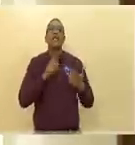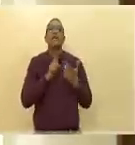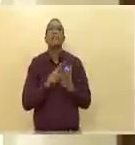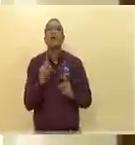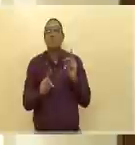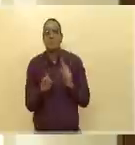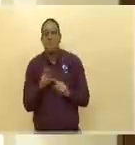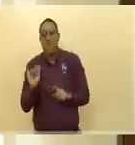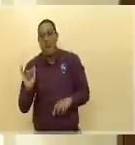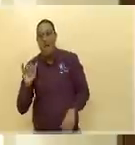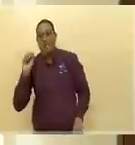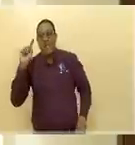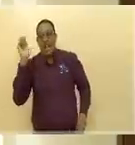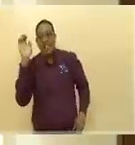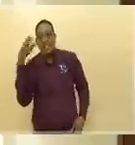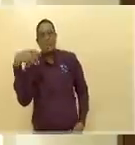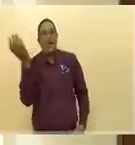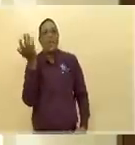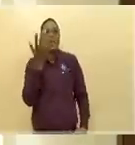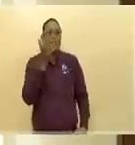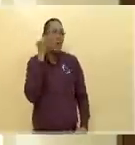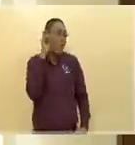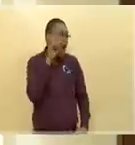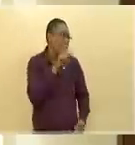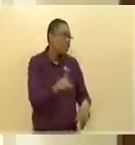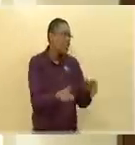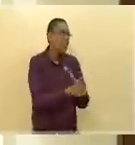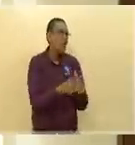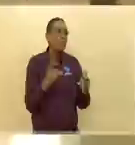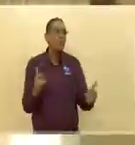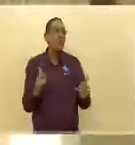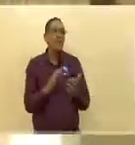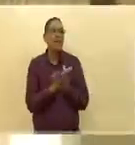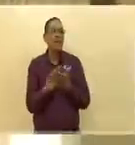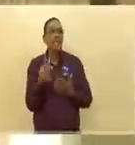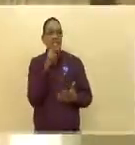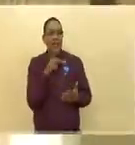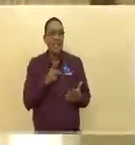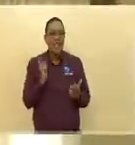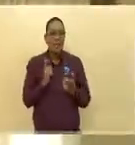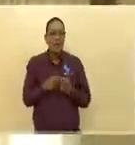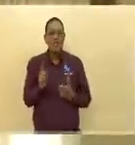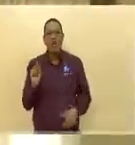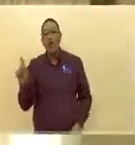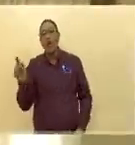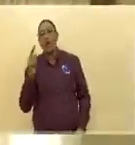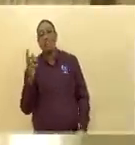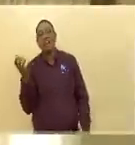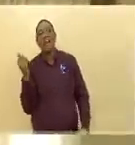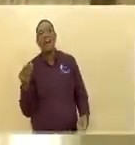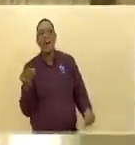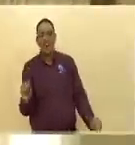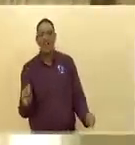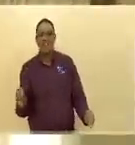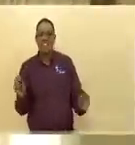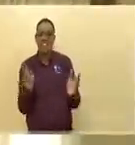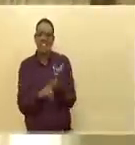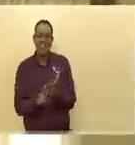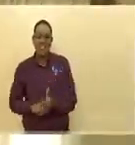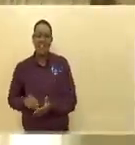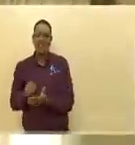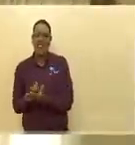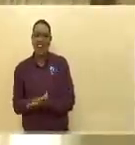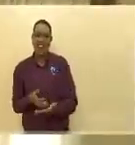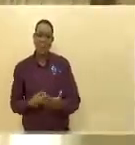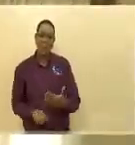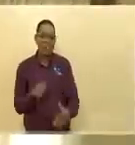from places like St. Elizabeth won't have to come to nice Kingston and Spanish Town to get their birth records, but